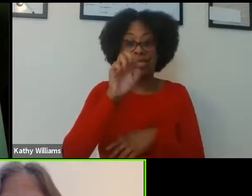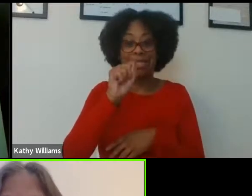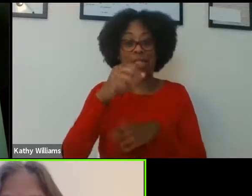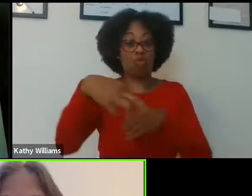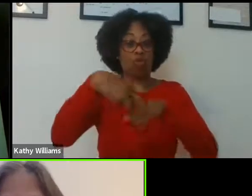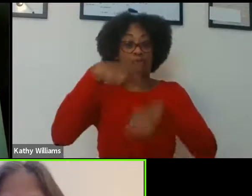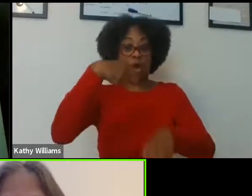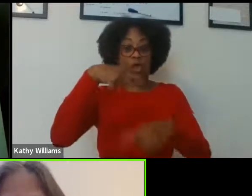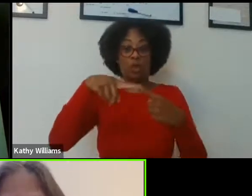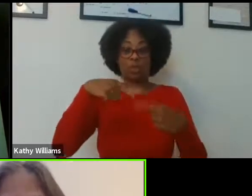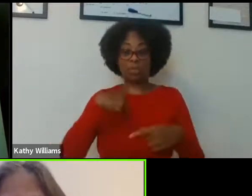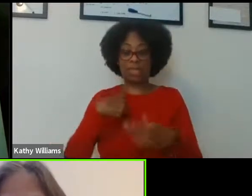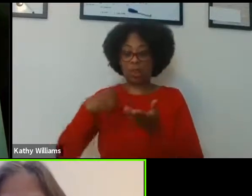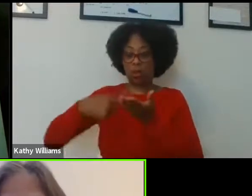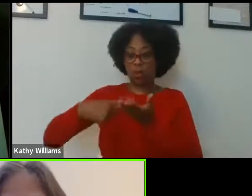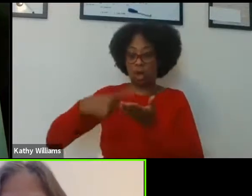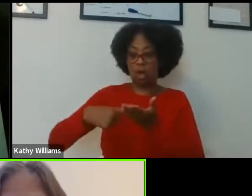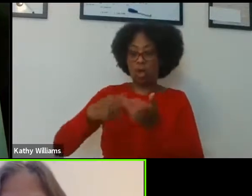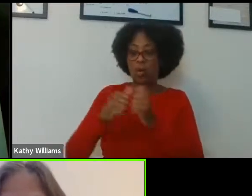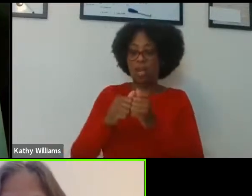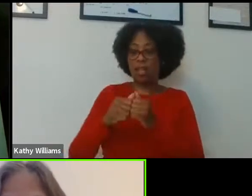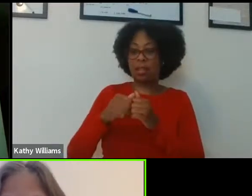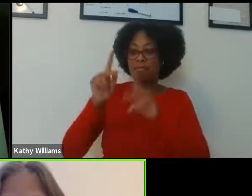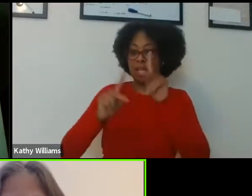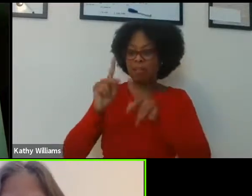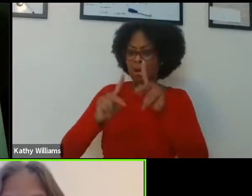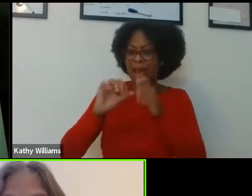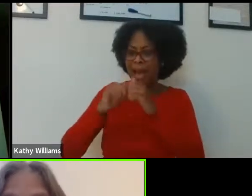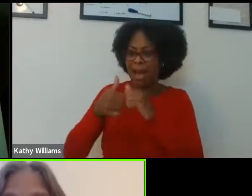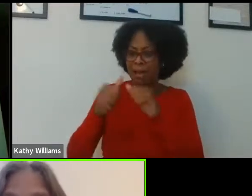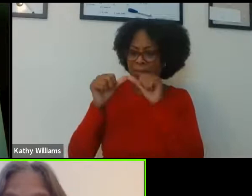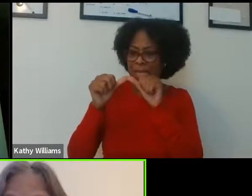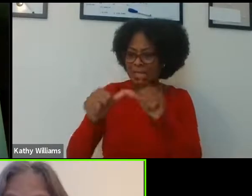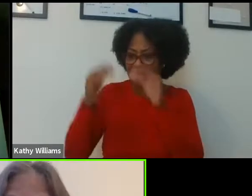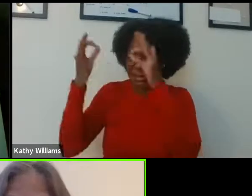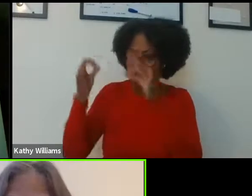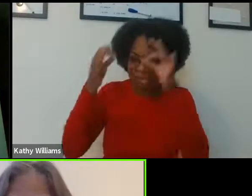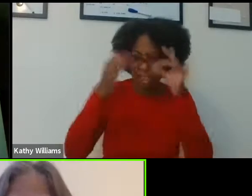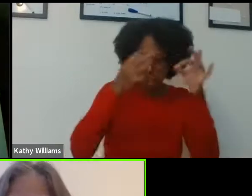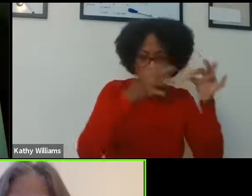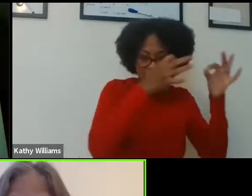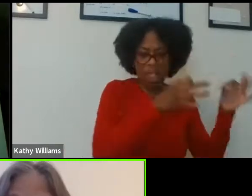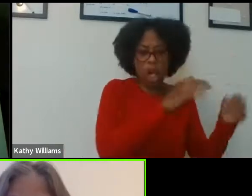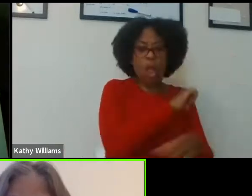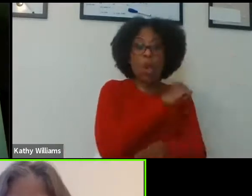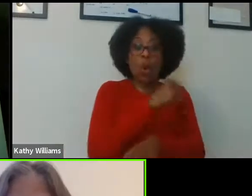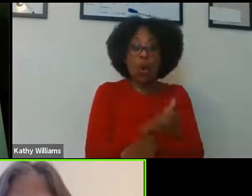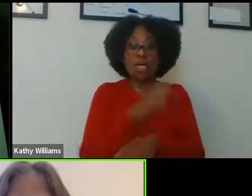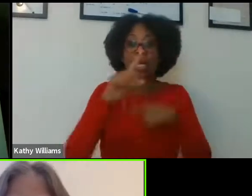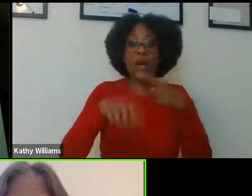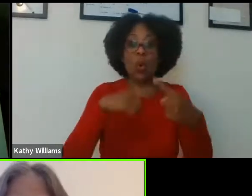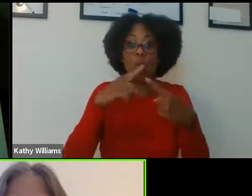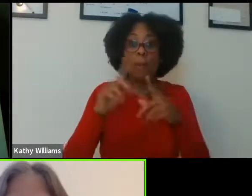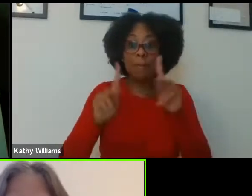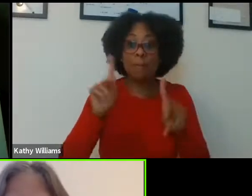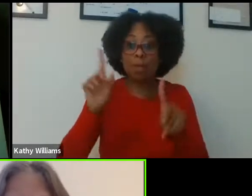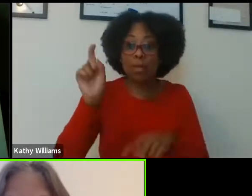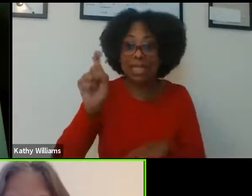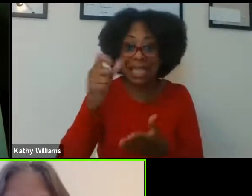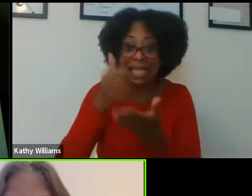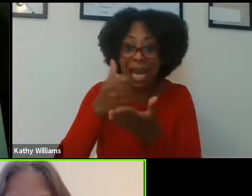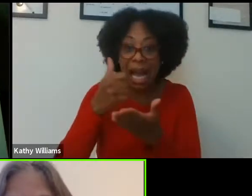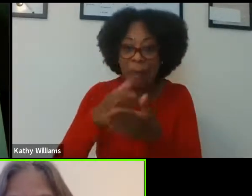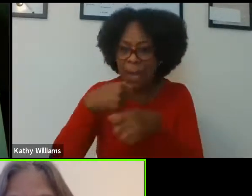folks about how to maintain decision-making authority when individuals do need assistance in